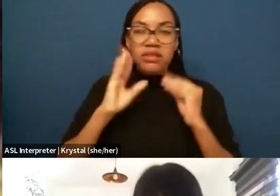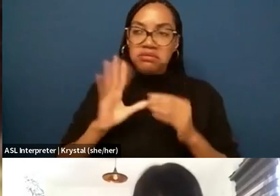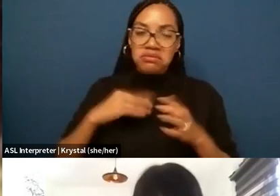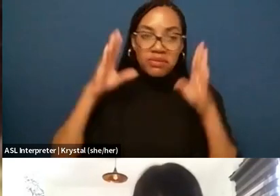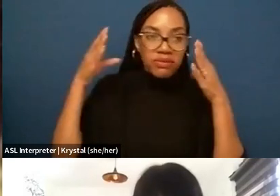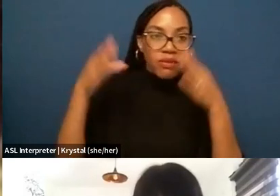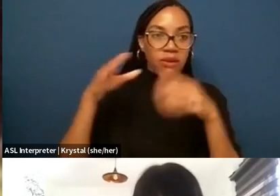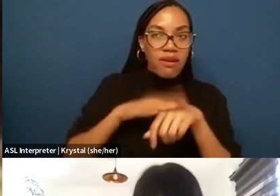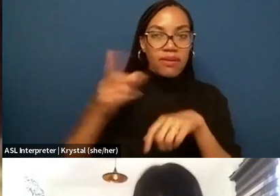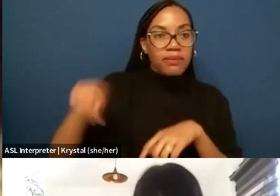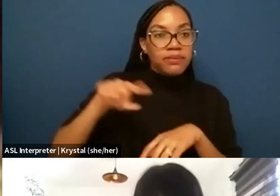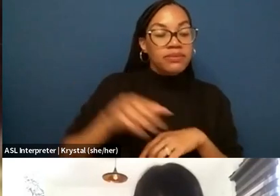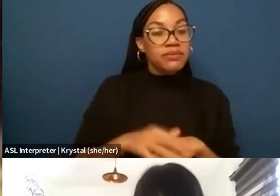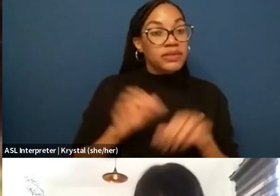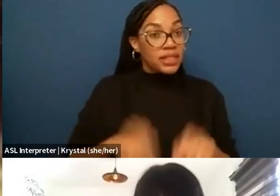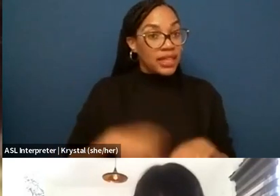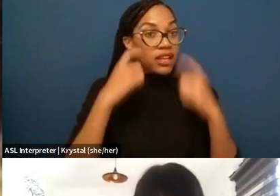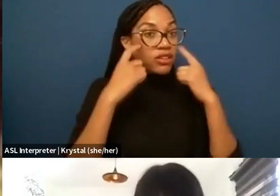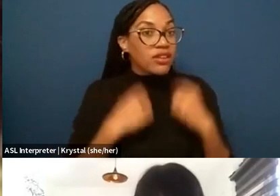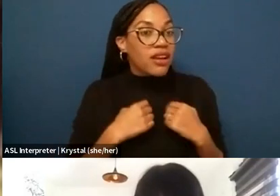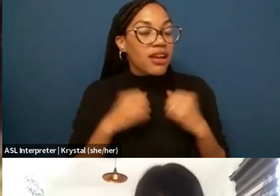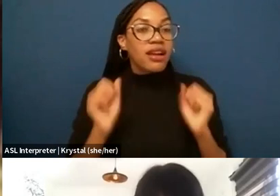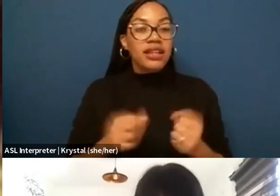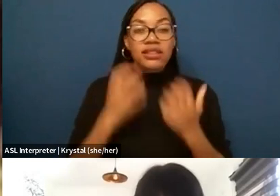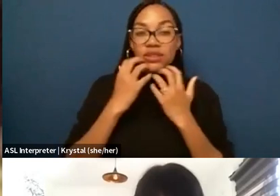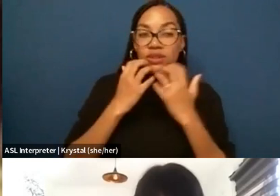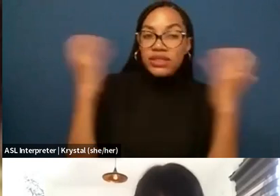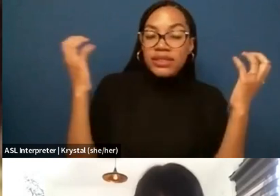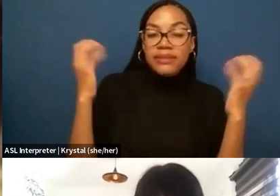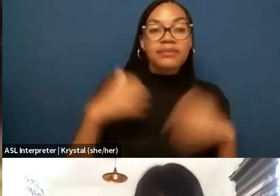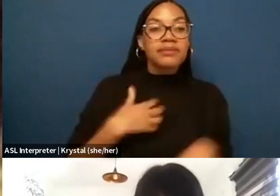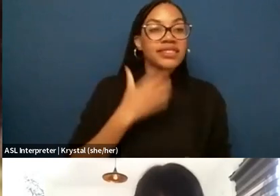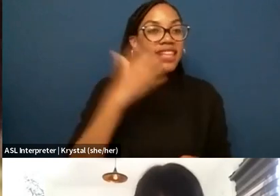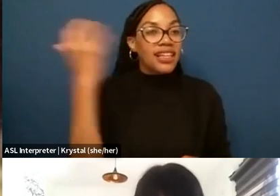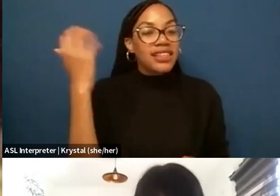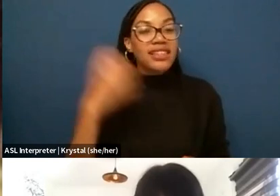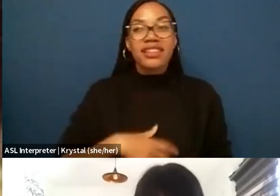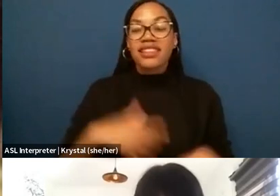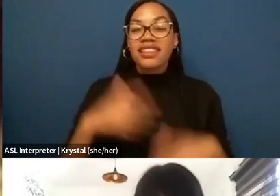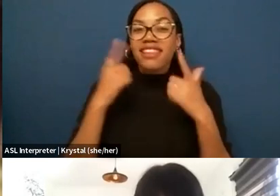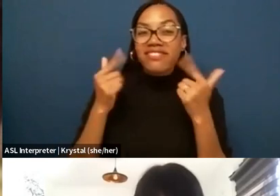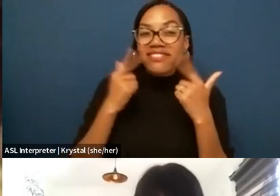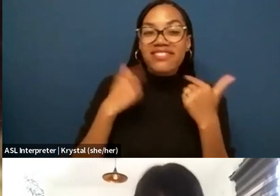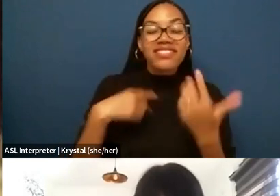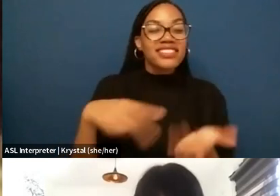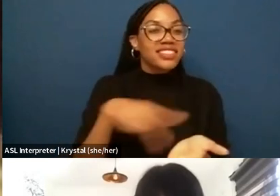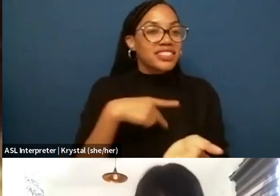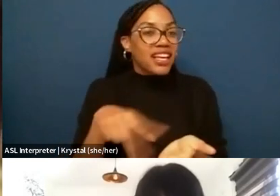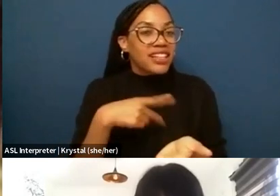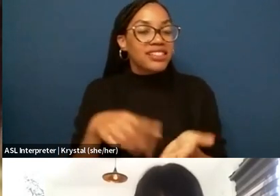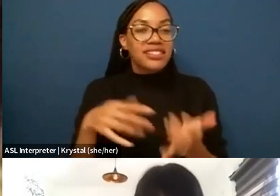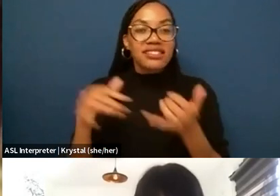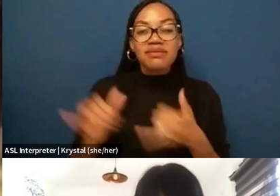yell, smile, laugh. We dance, play, be in silence, honor